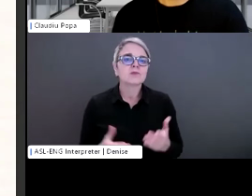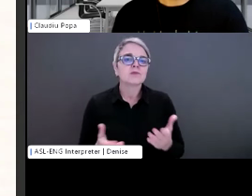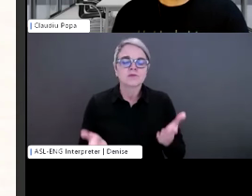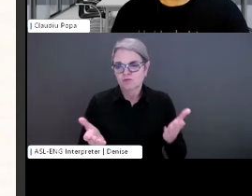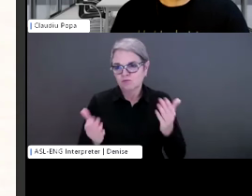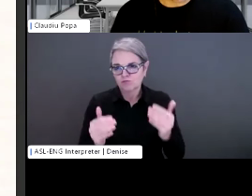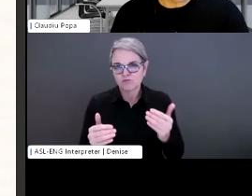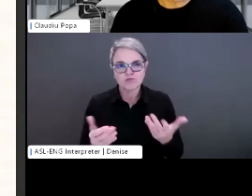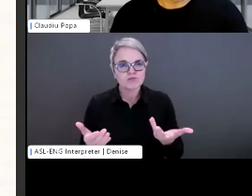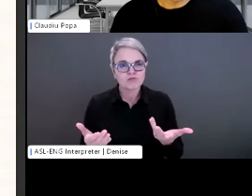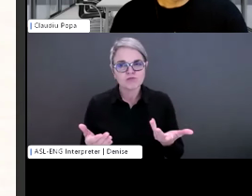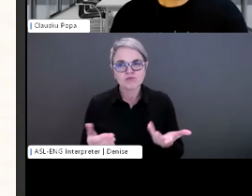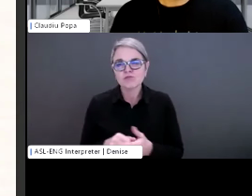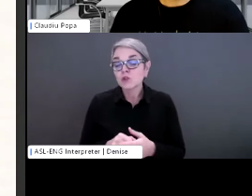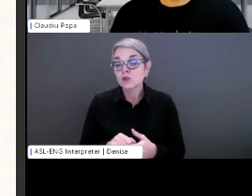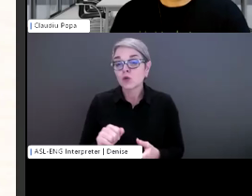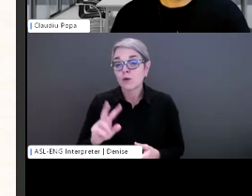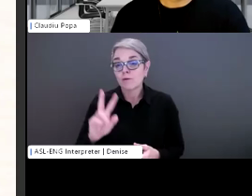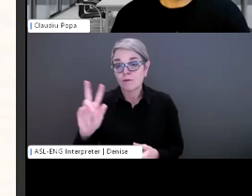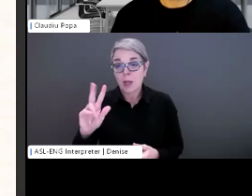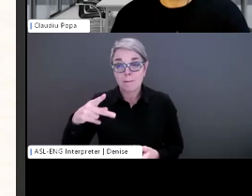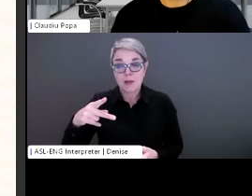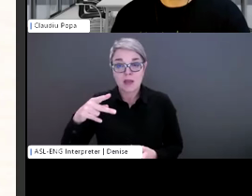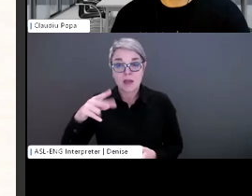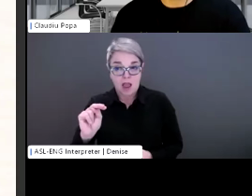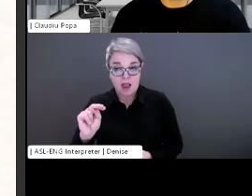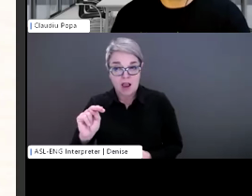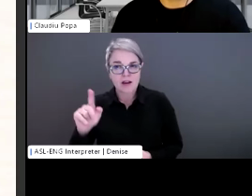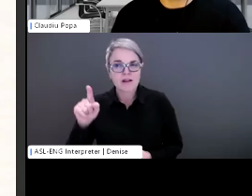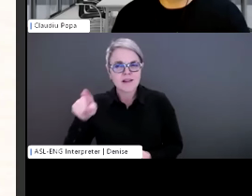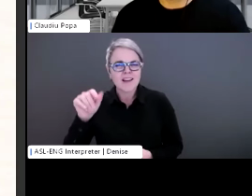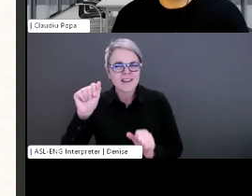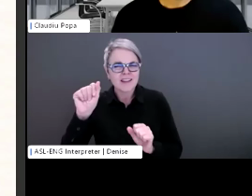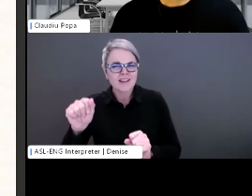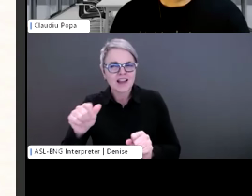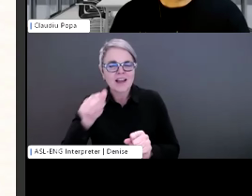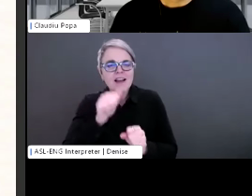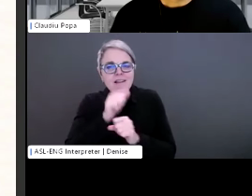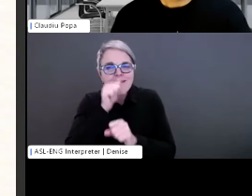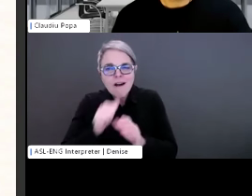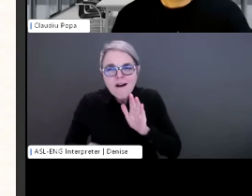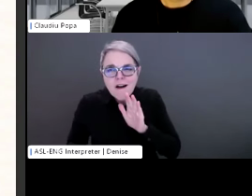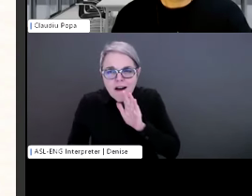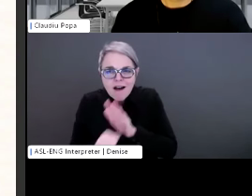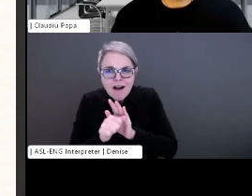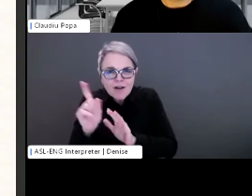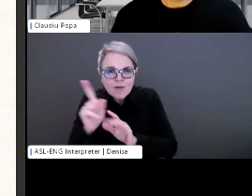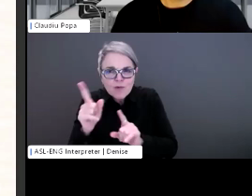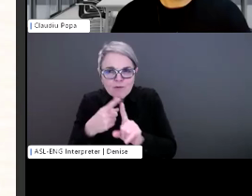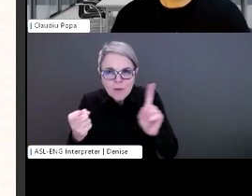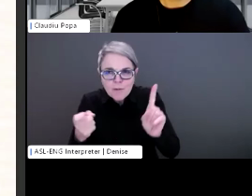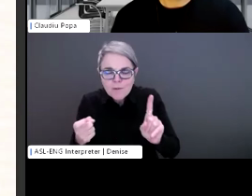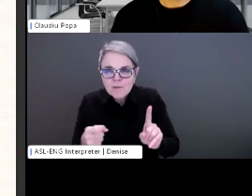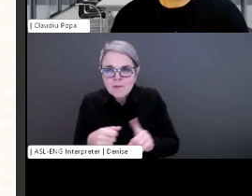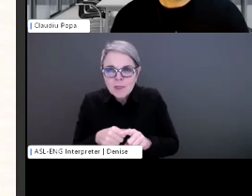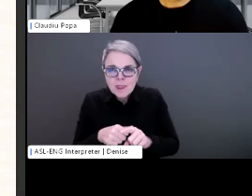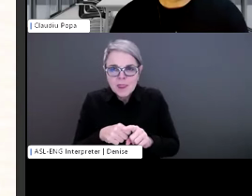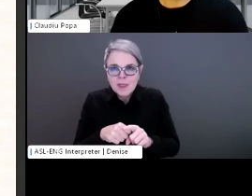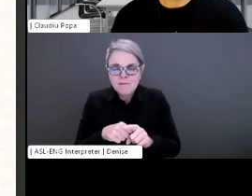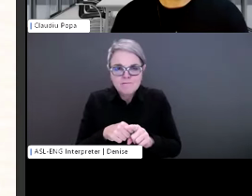used to hide your location. So if you know what it is that you're hiding from, well, a VPN can